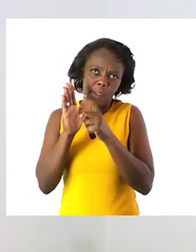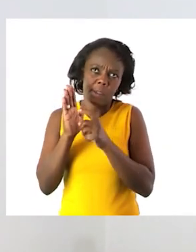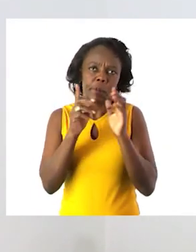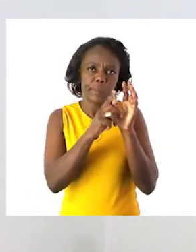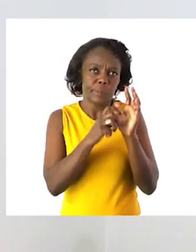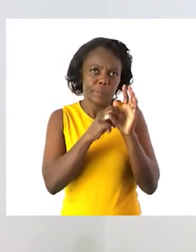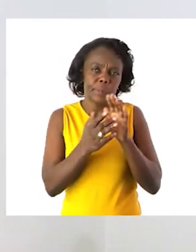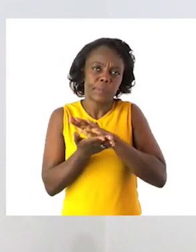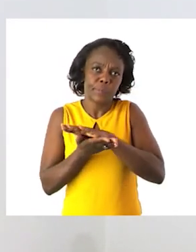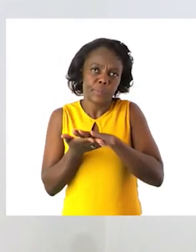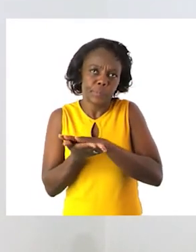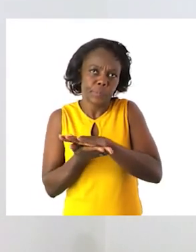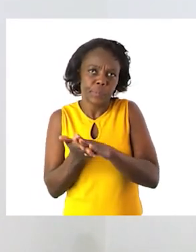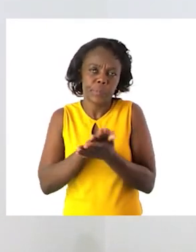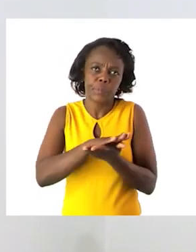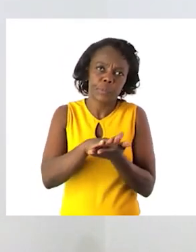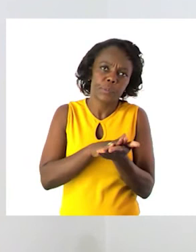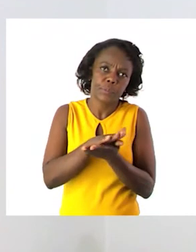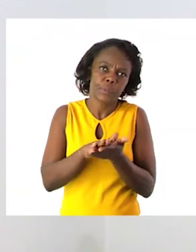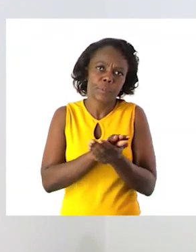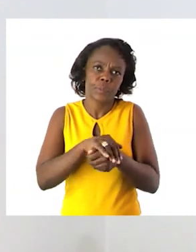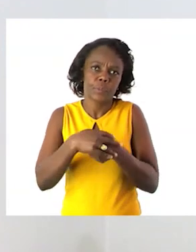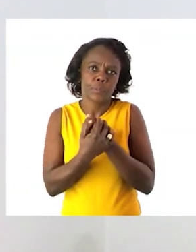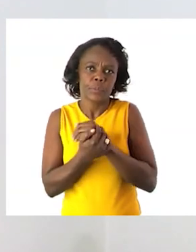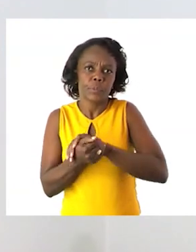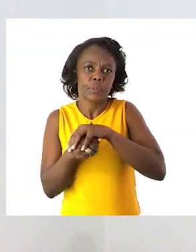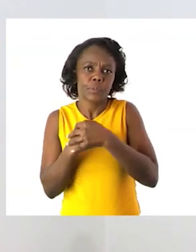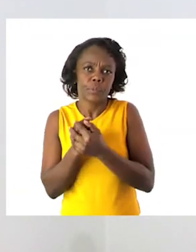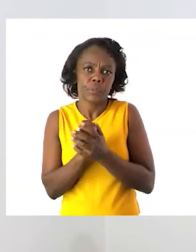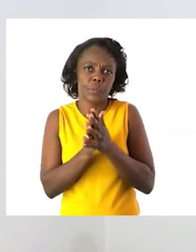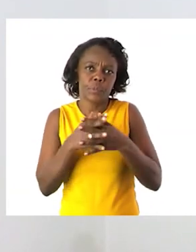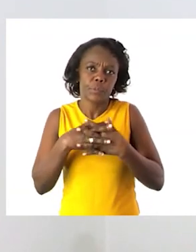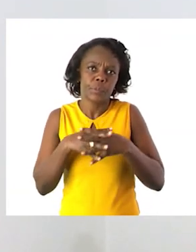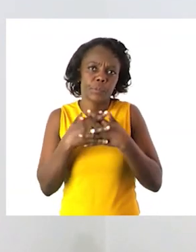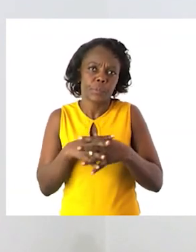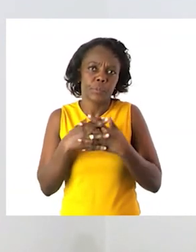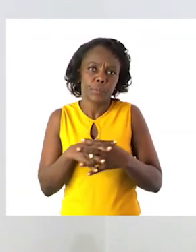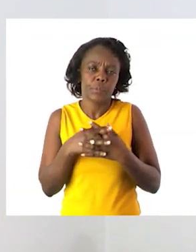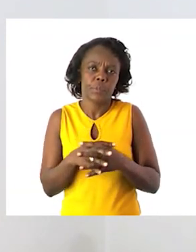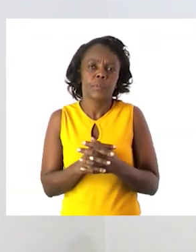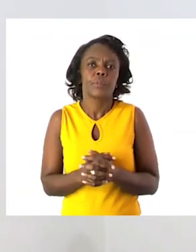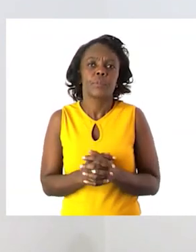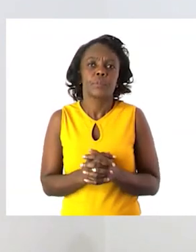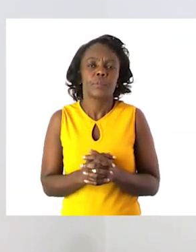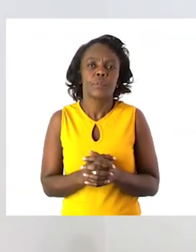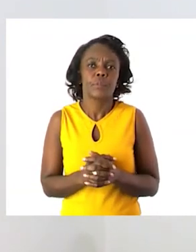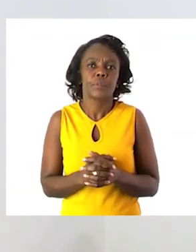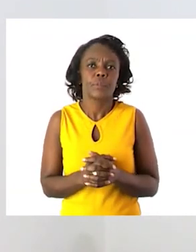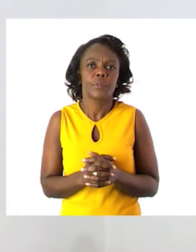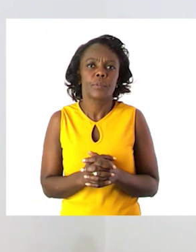Nicely, we rub it through again, behind and between the